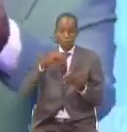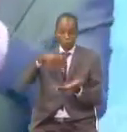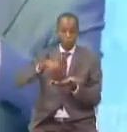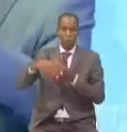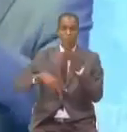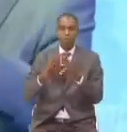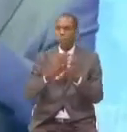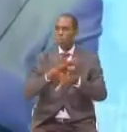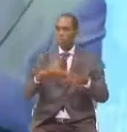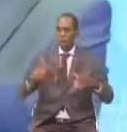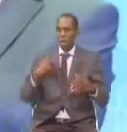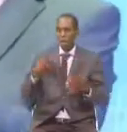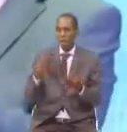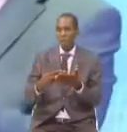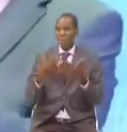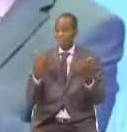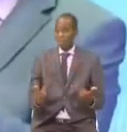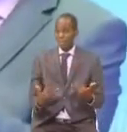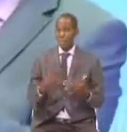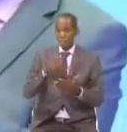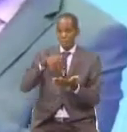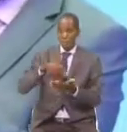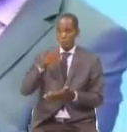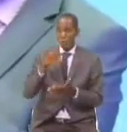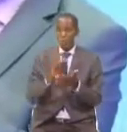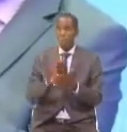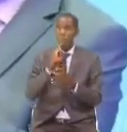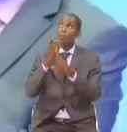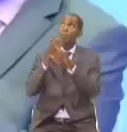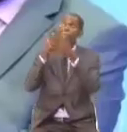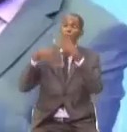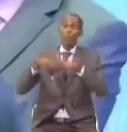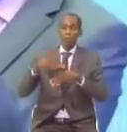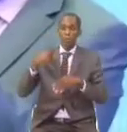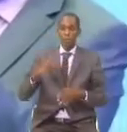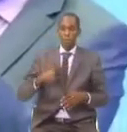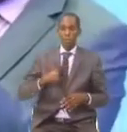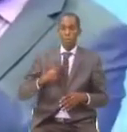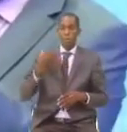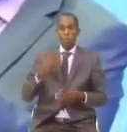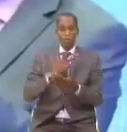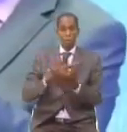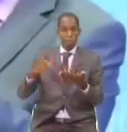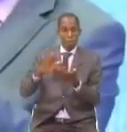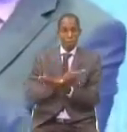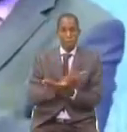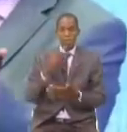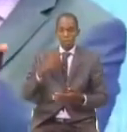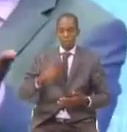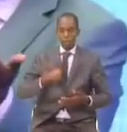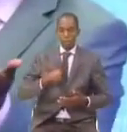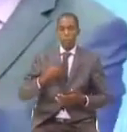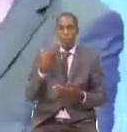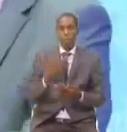Now this one that is sown in heaven, the robe of righteousness, and the robe, the garment of holiness,